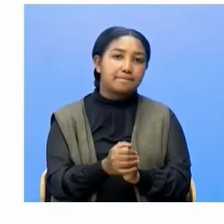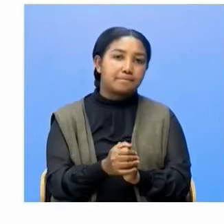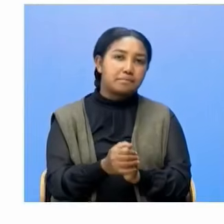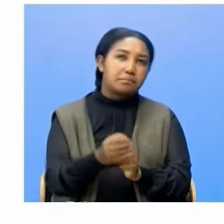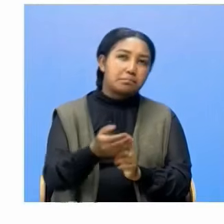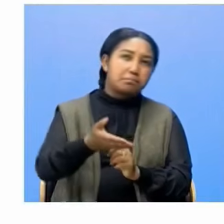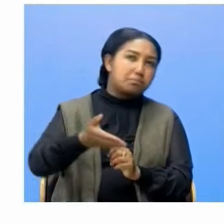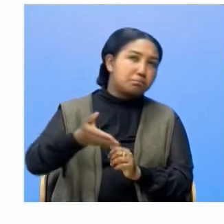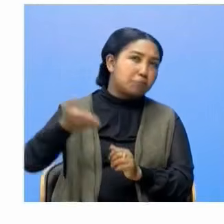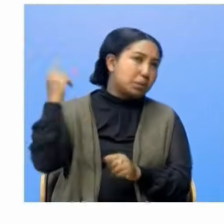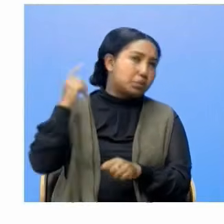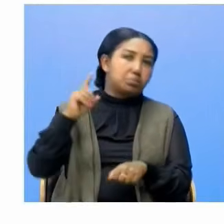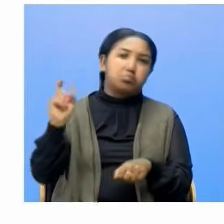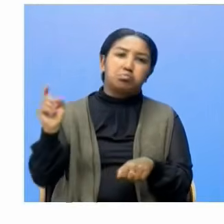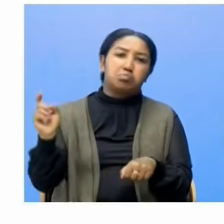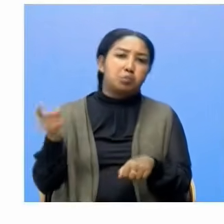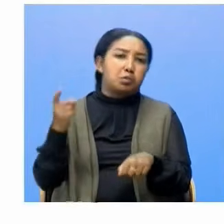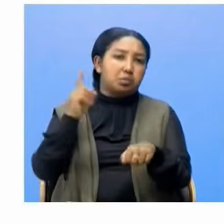someday in the past.